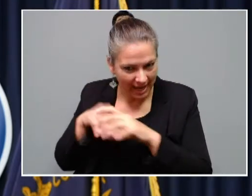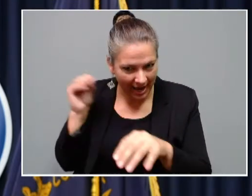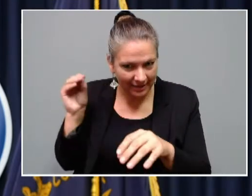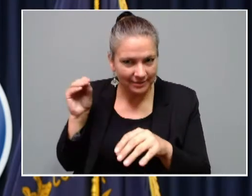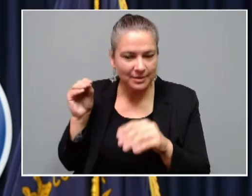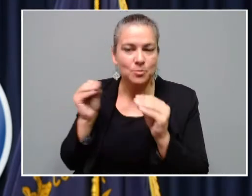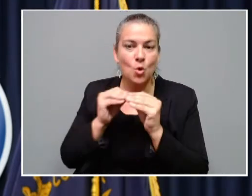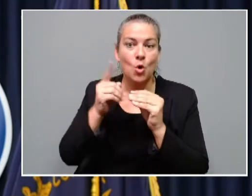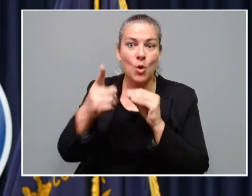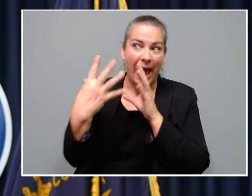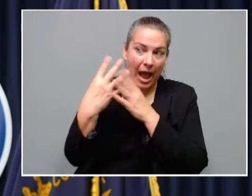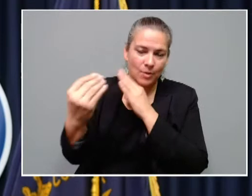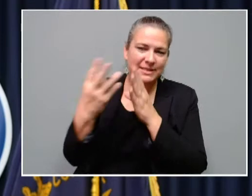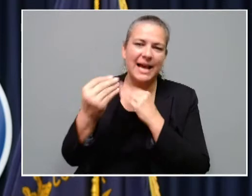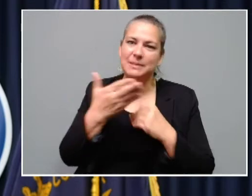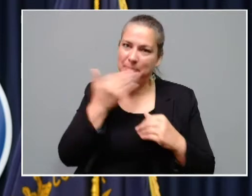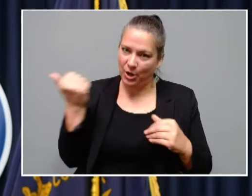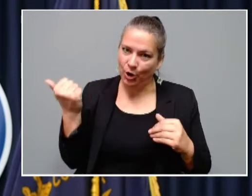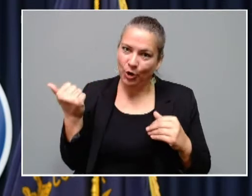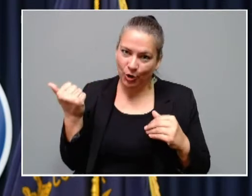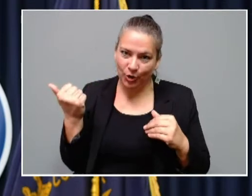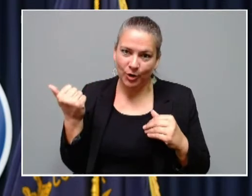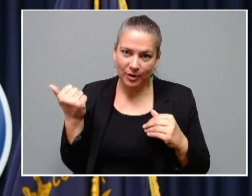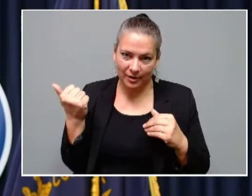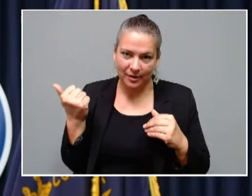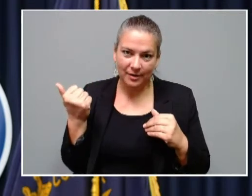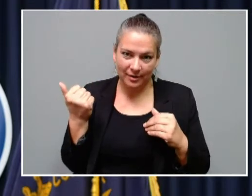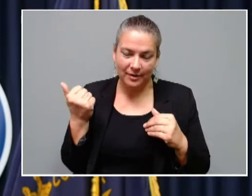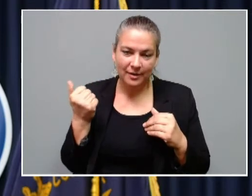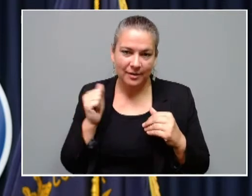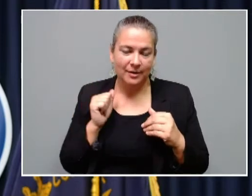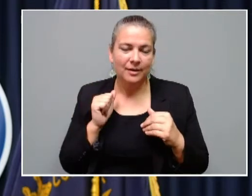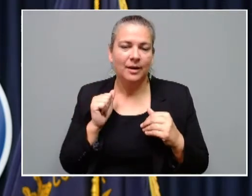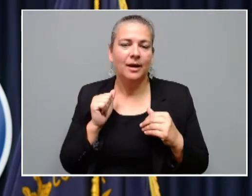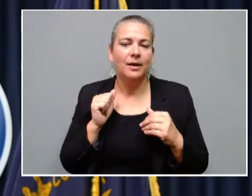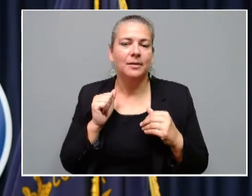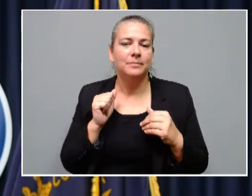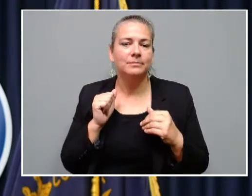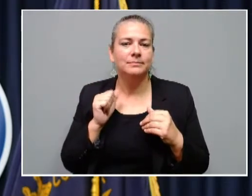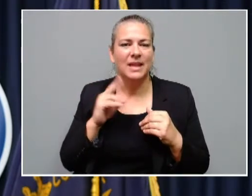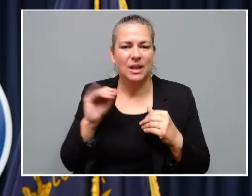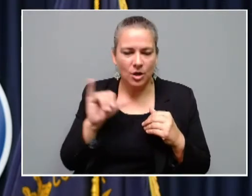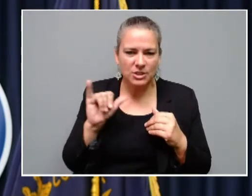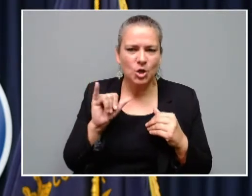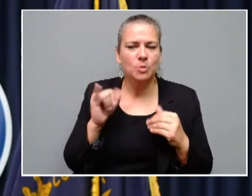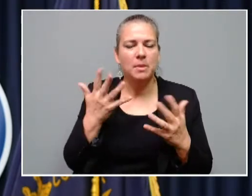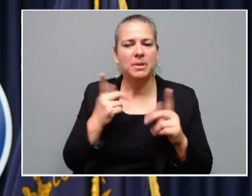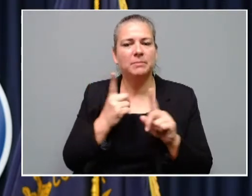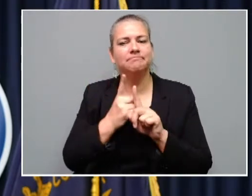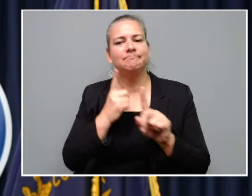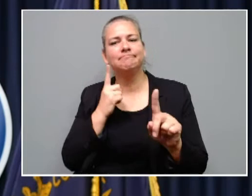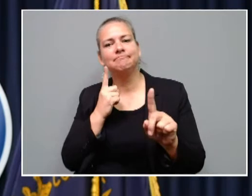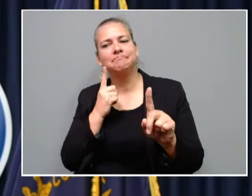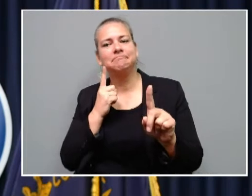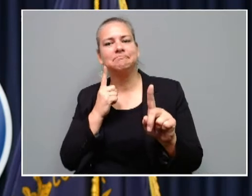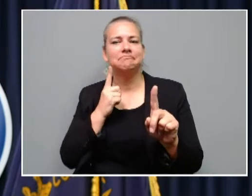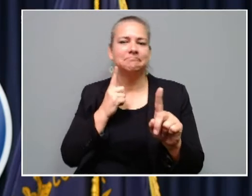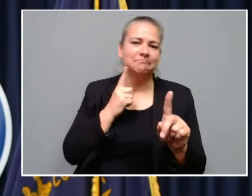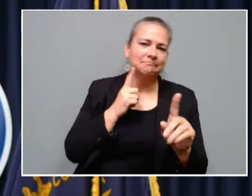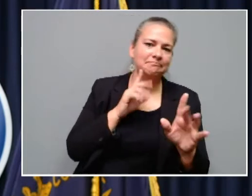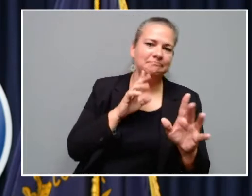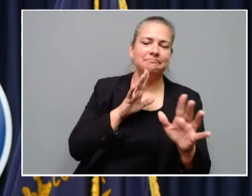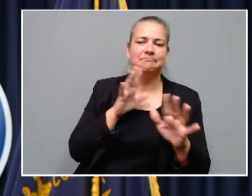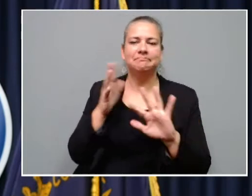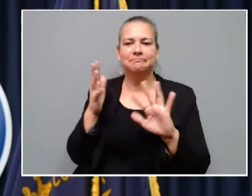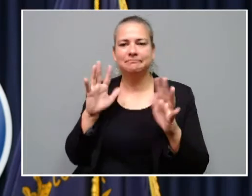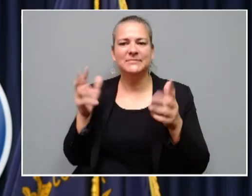better. And then the less contact and a little more distance that you can have, especially in trick-or-treating.